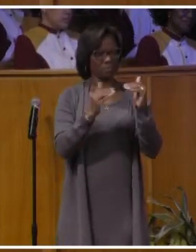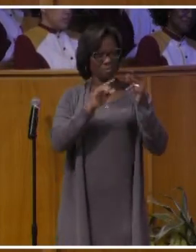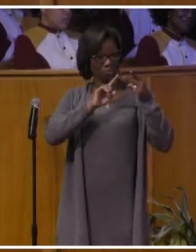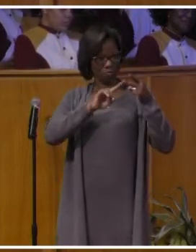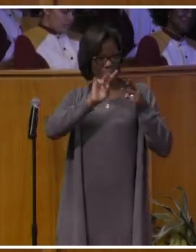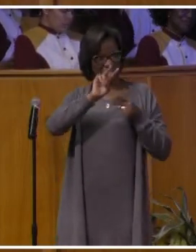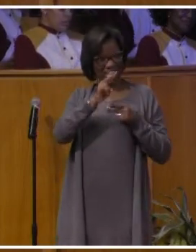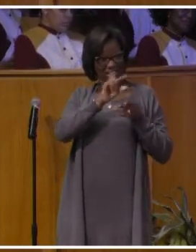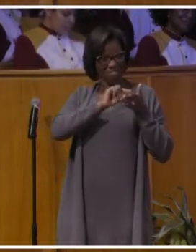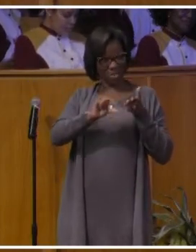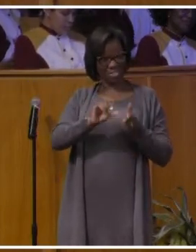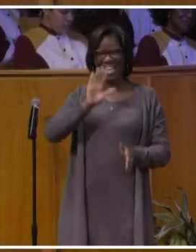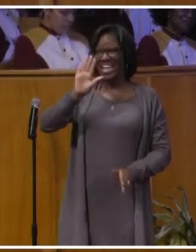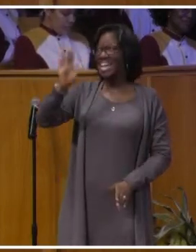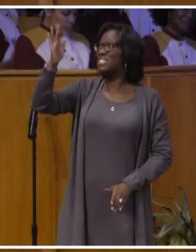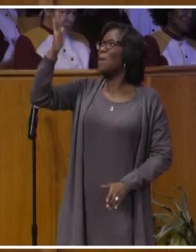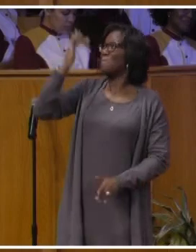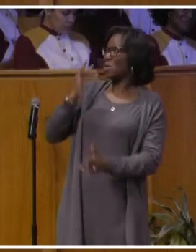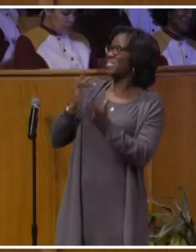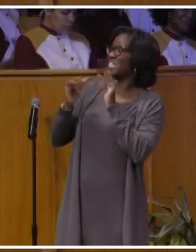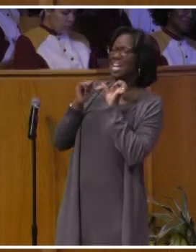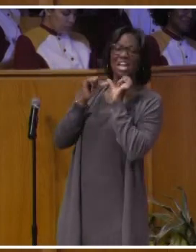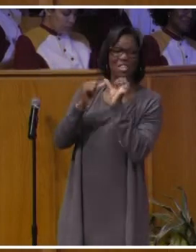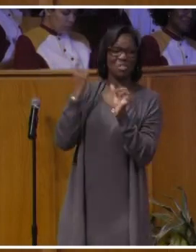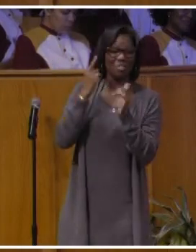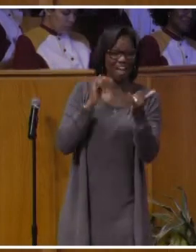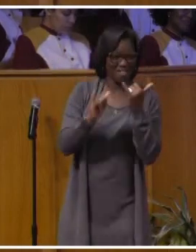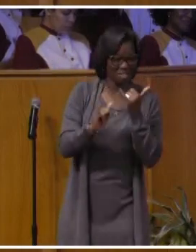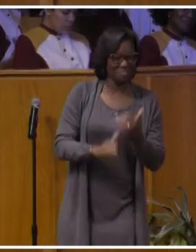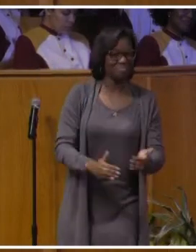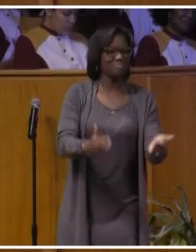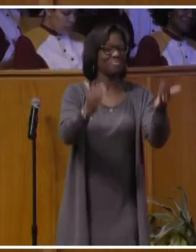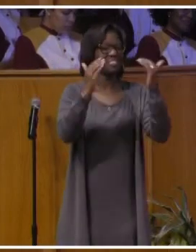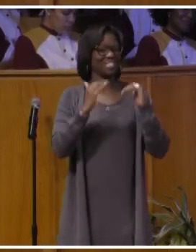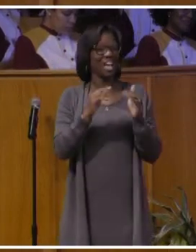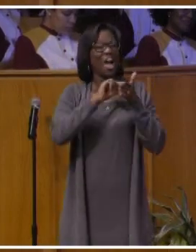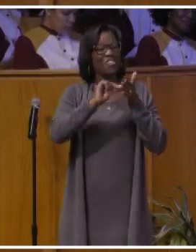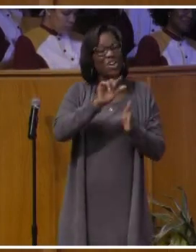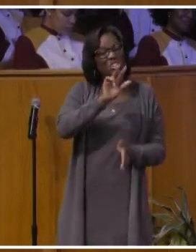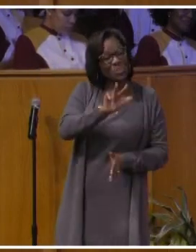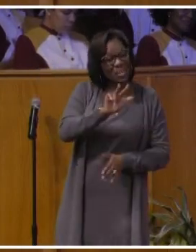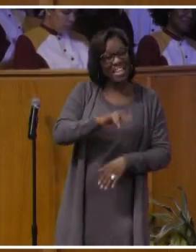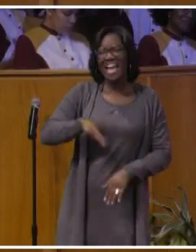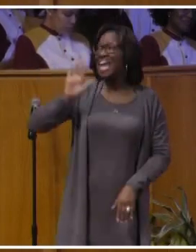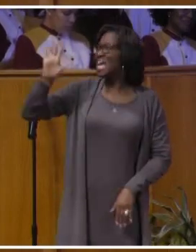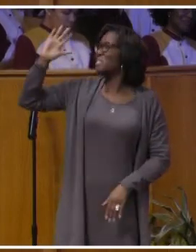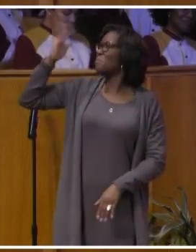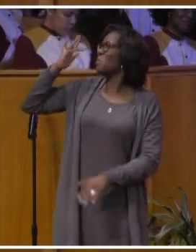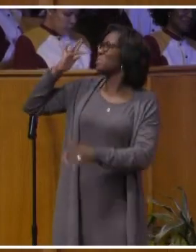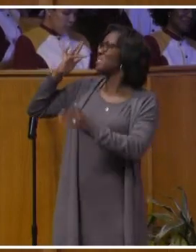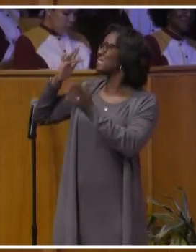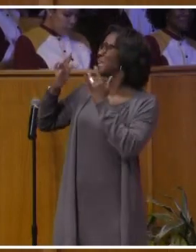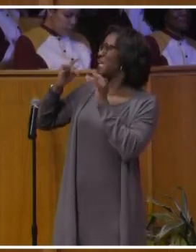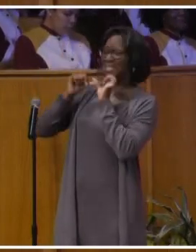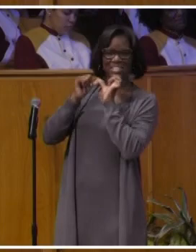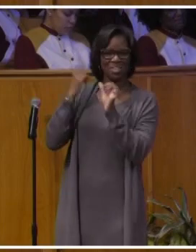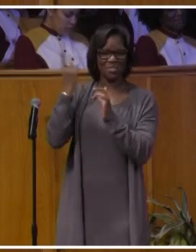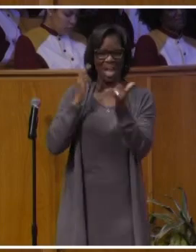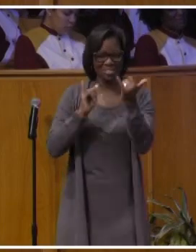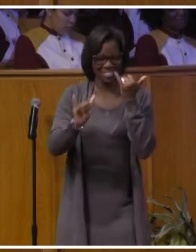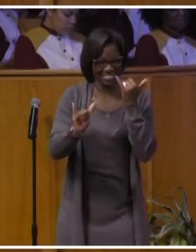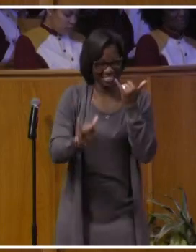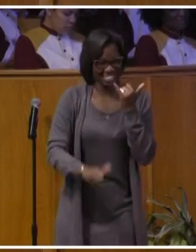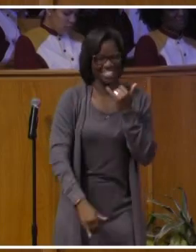2, His mercy endures forever. Verse 3, His mercy endures